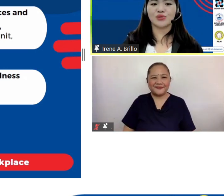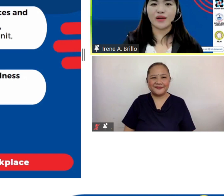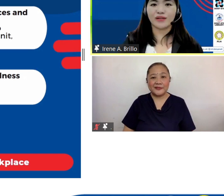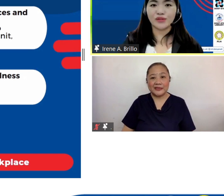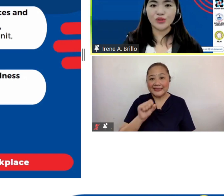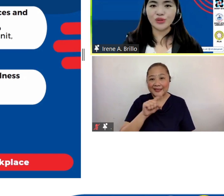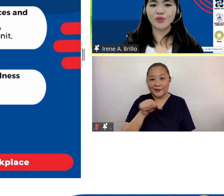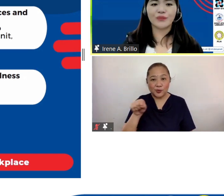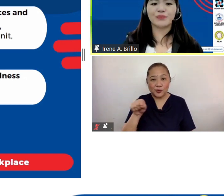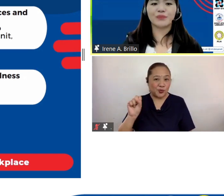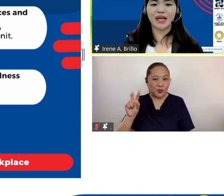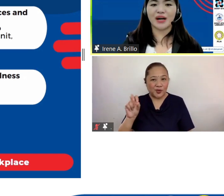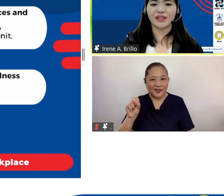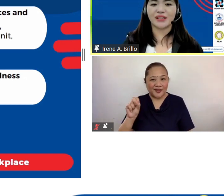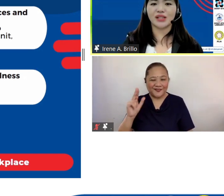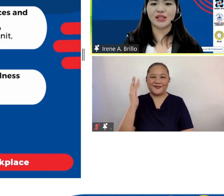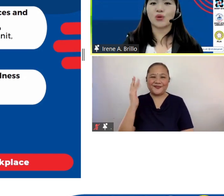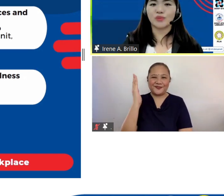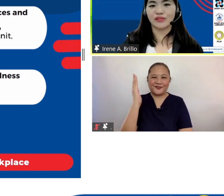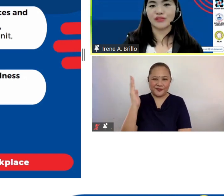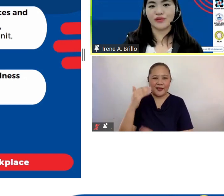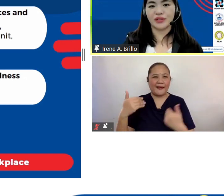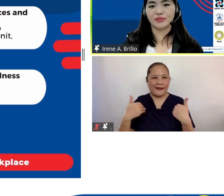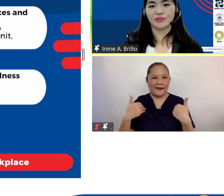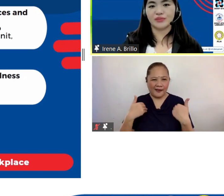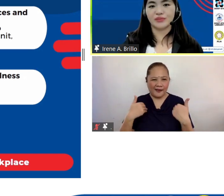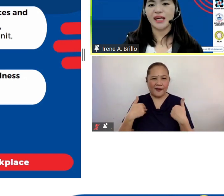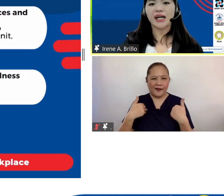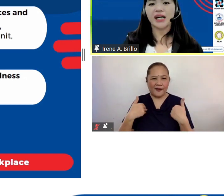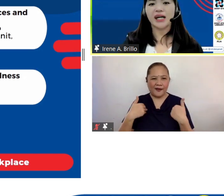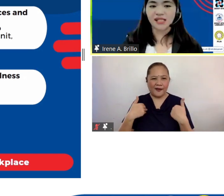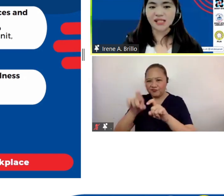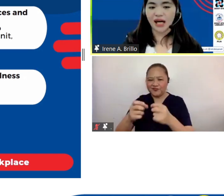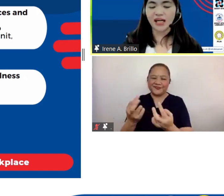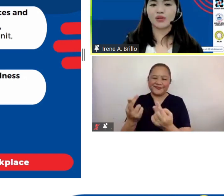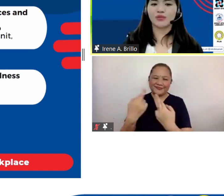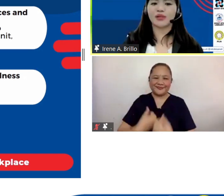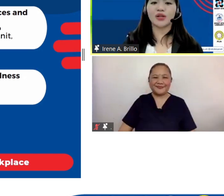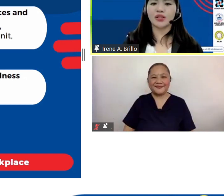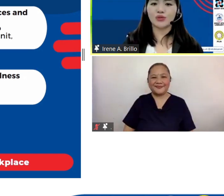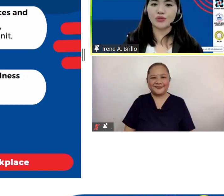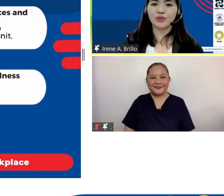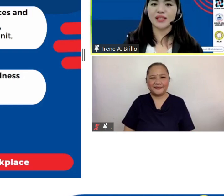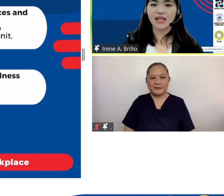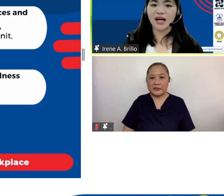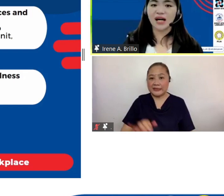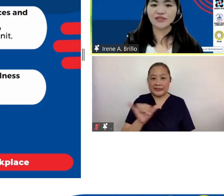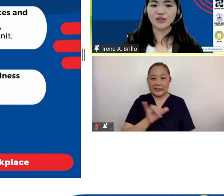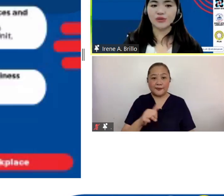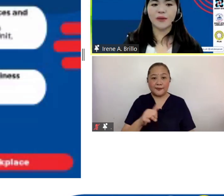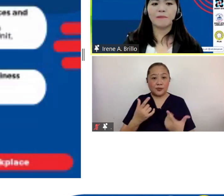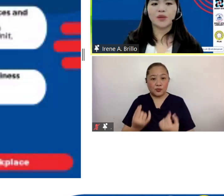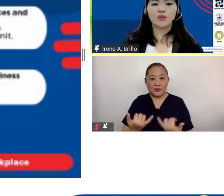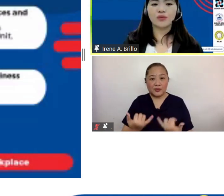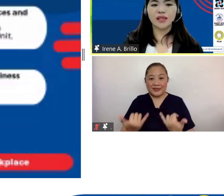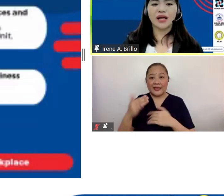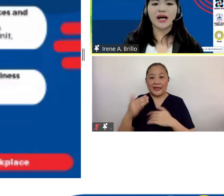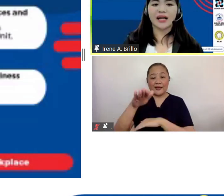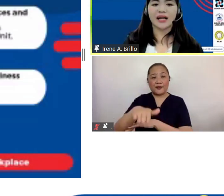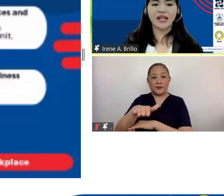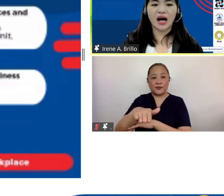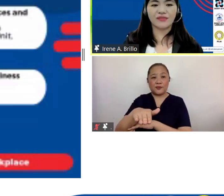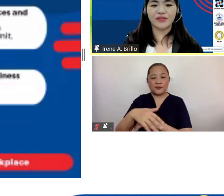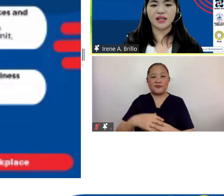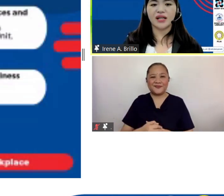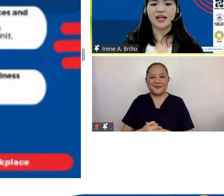to 12 noon, we will be having the open forum. And just like what we are going to do this afternoon, we will